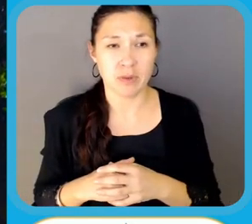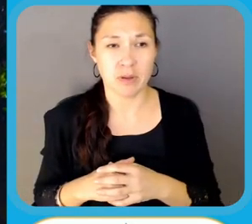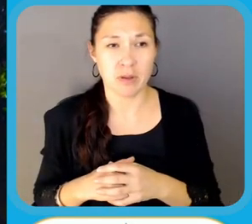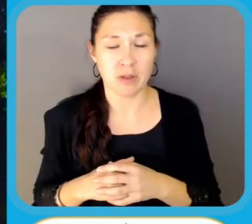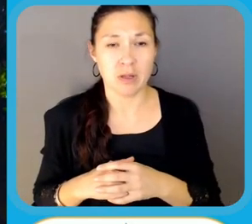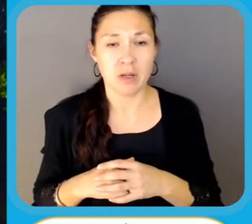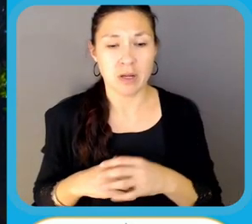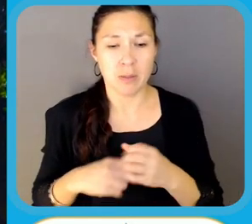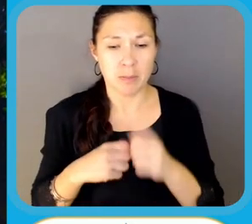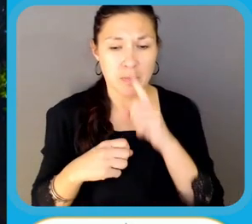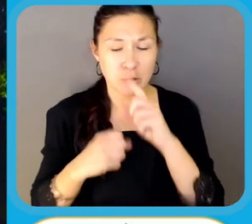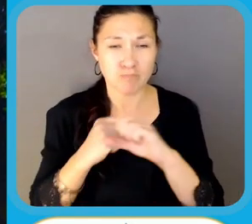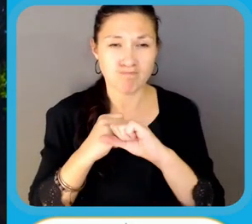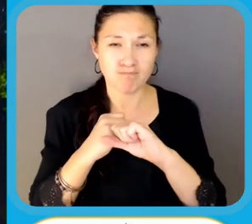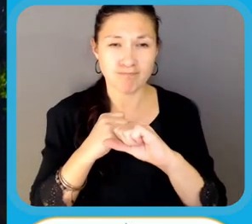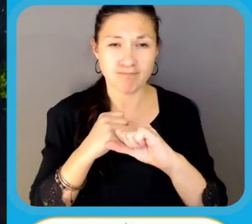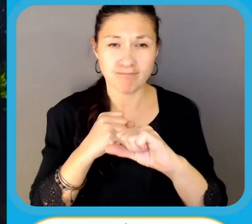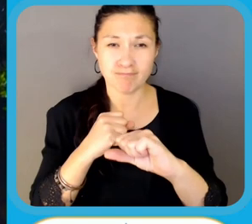through the spine.